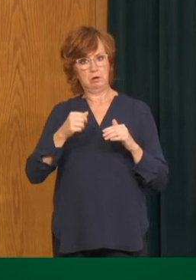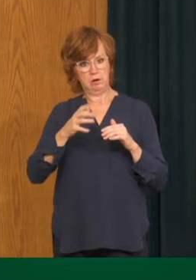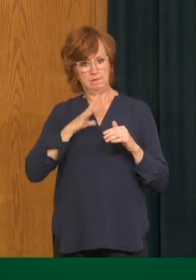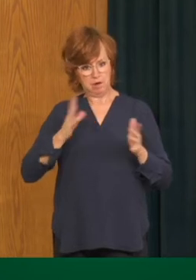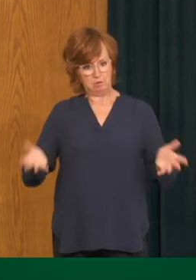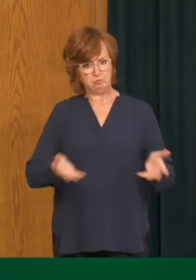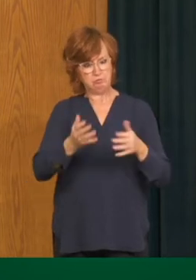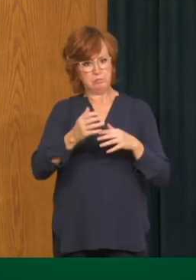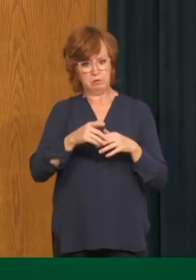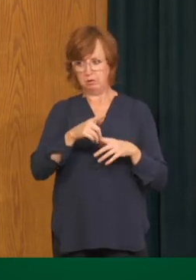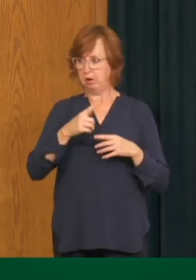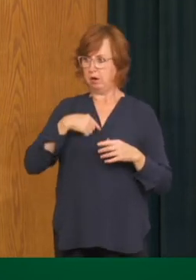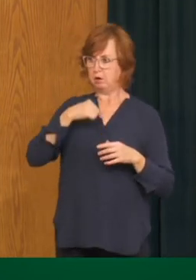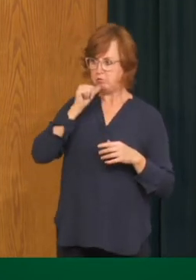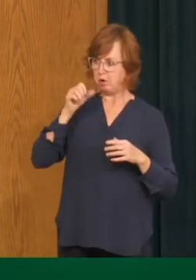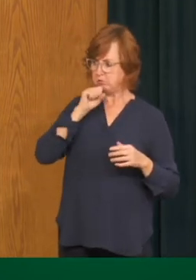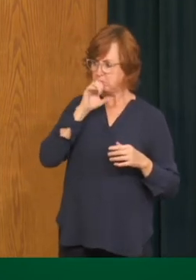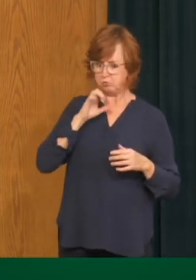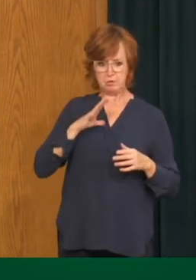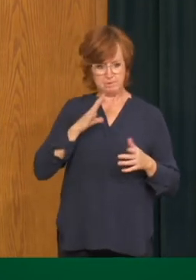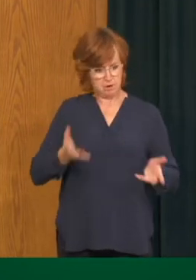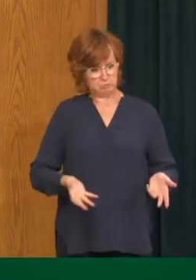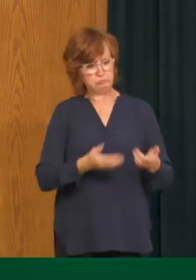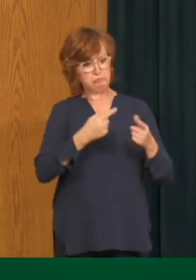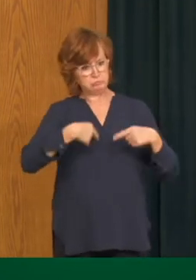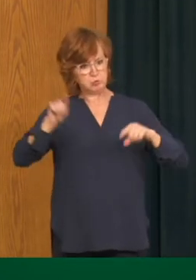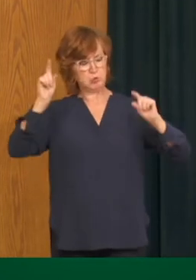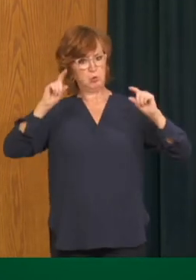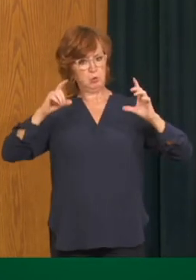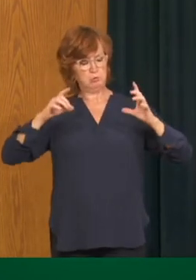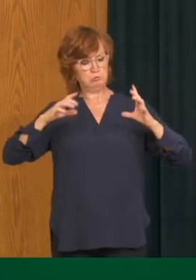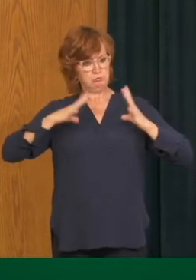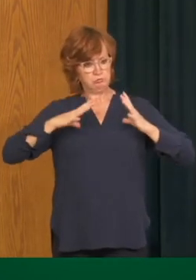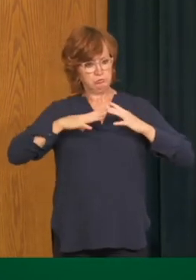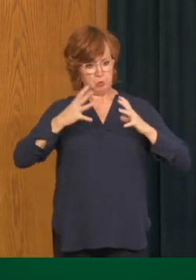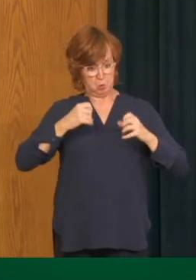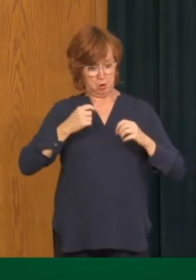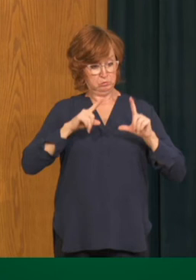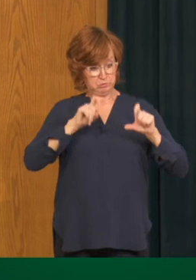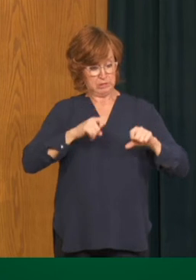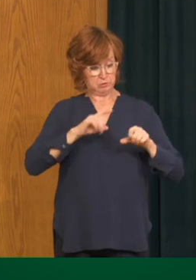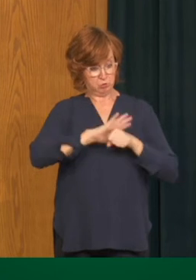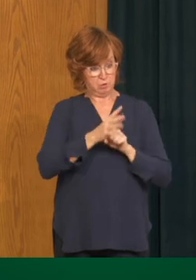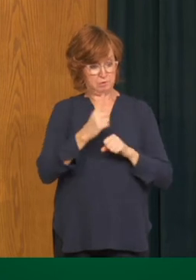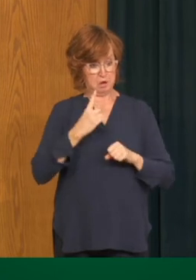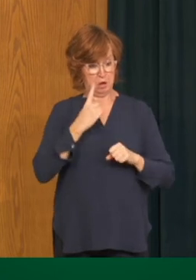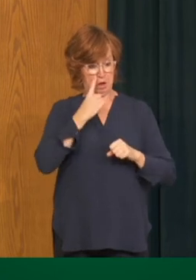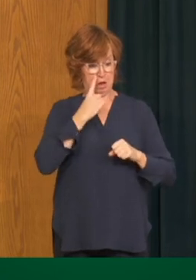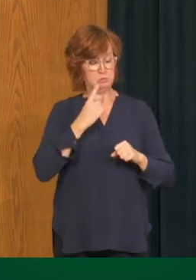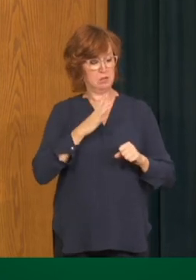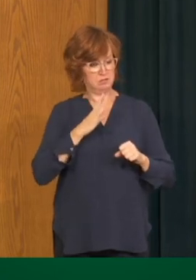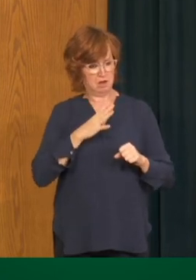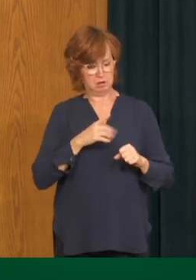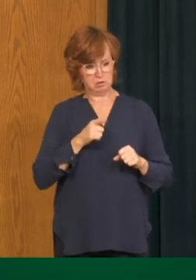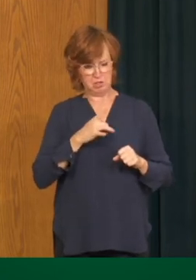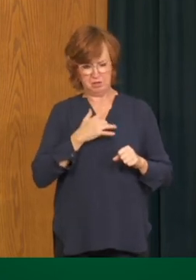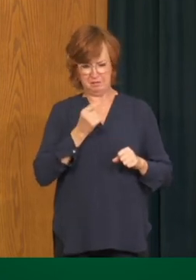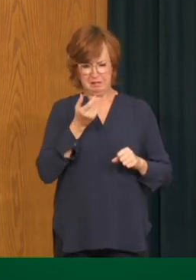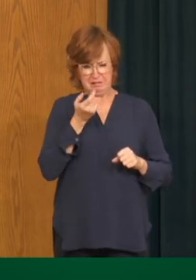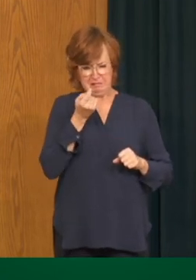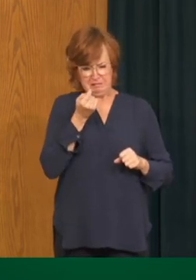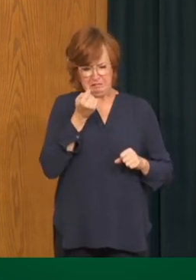school going, their parents really want to encourage testing. If you have even the slightest of symptoms, that will inform us in terms